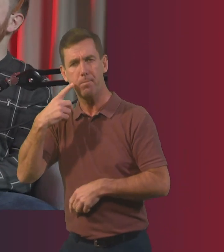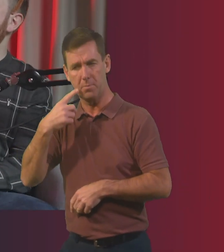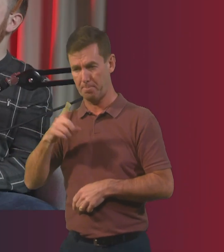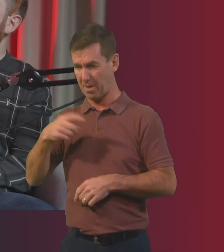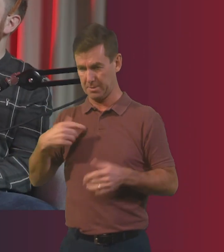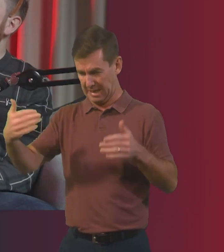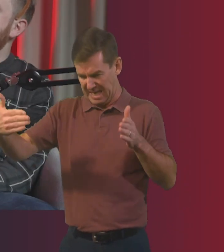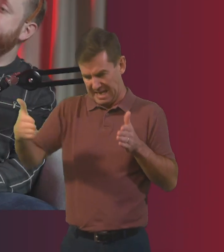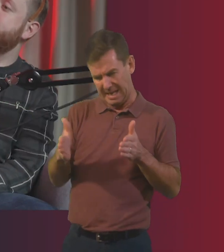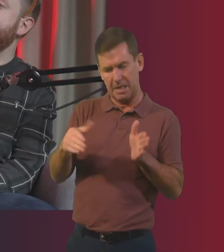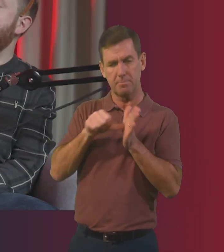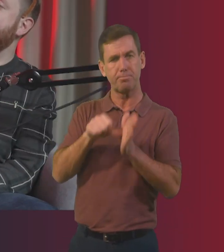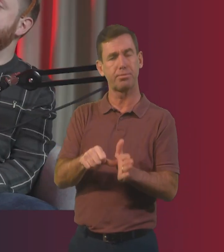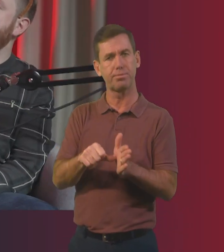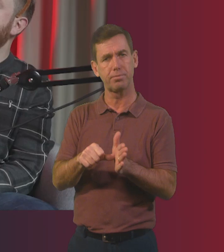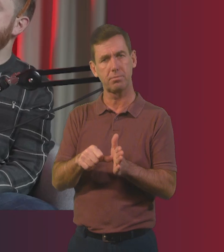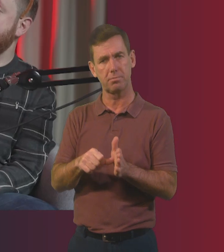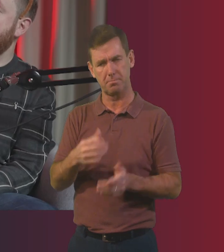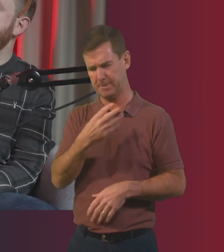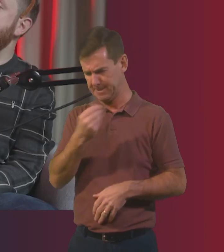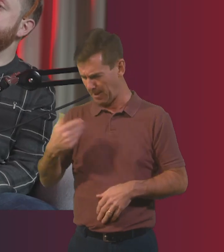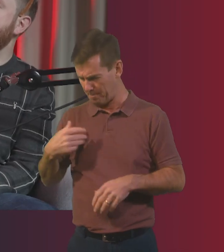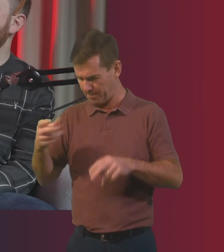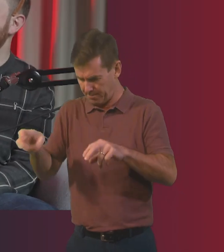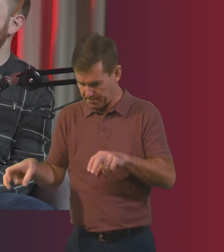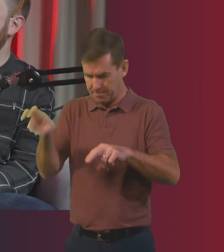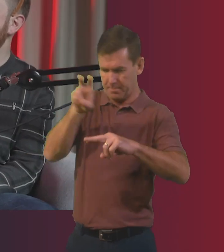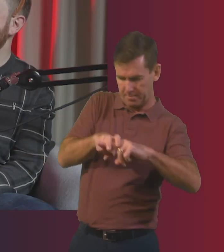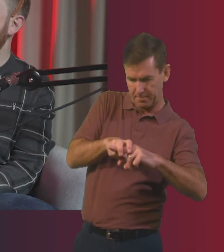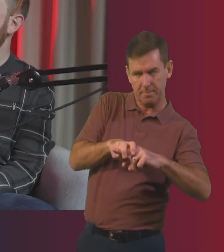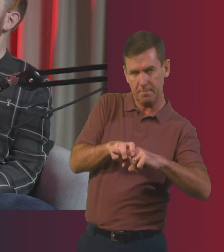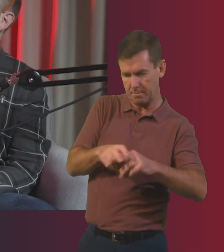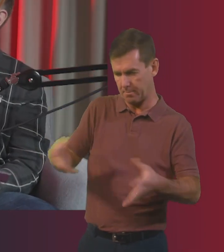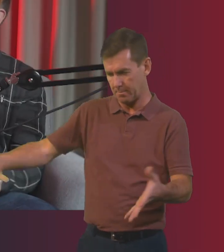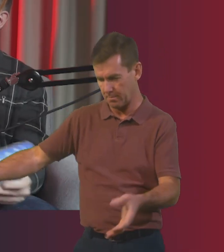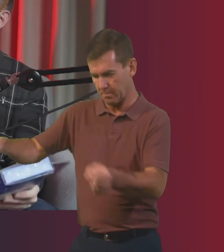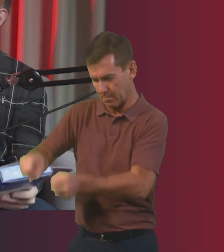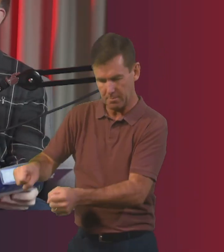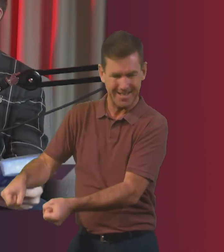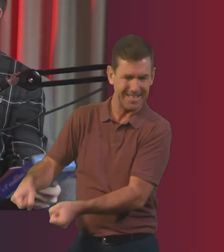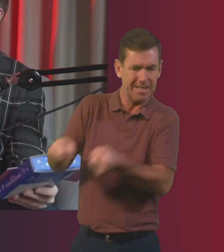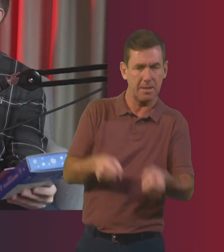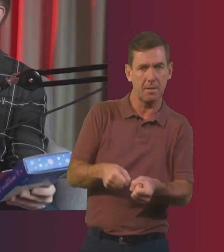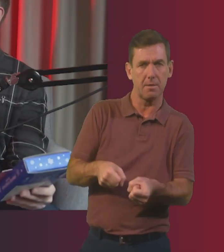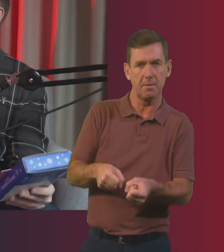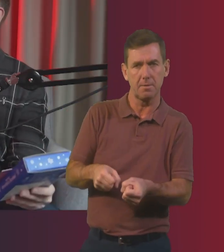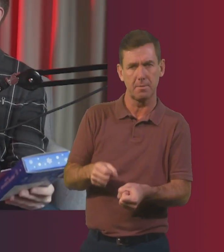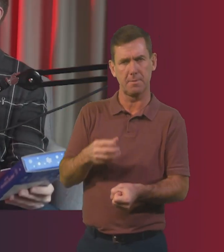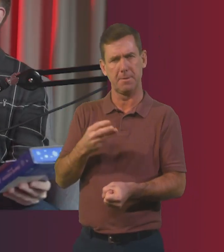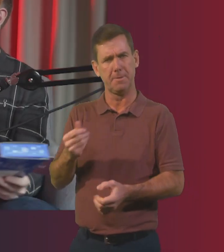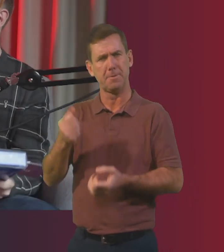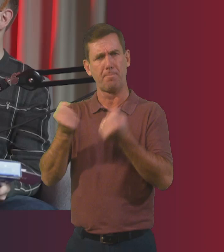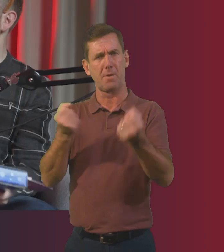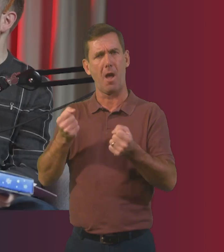will use a folding wheelchair and then drag that, get into the driver's seat and drag it across into the passenger seat. Some cars will have a particularly wide or high